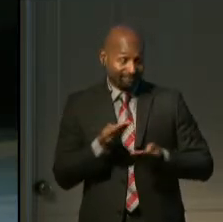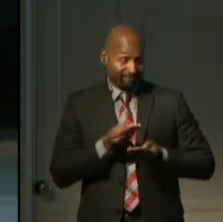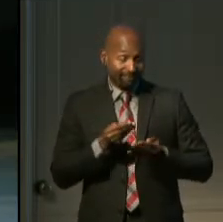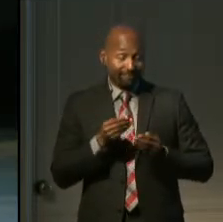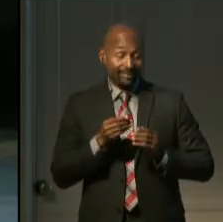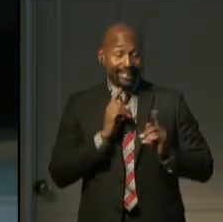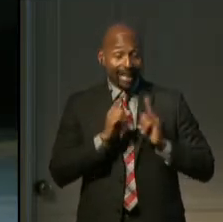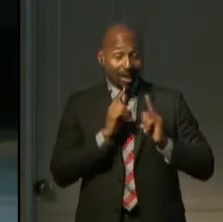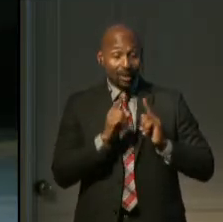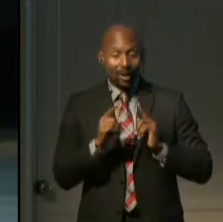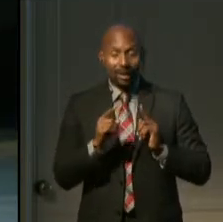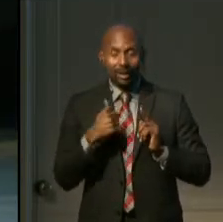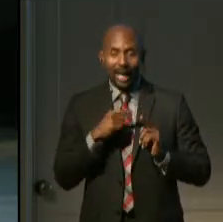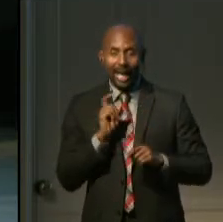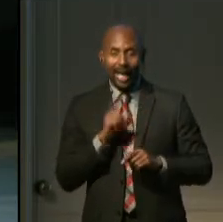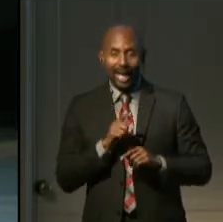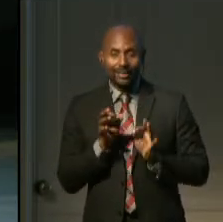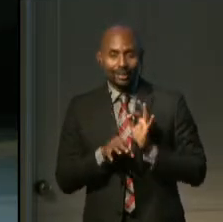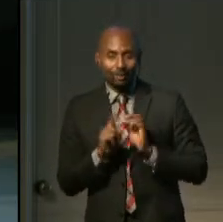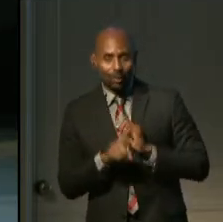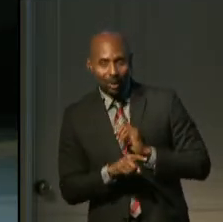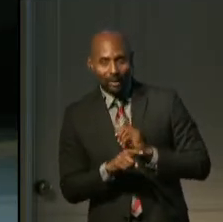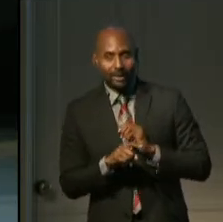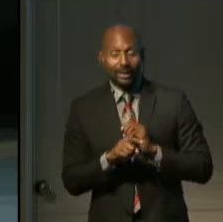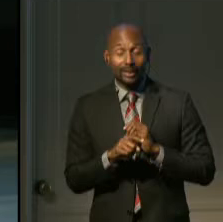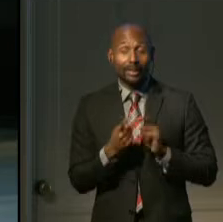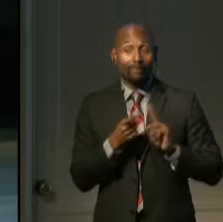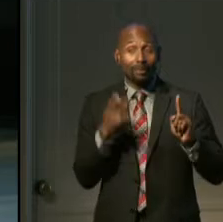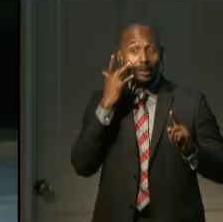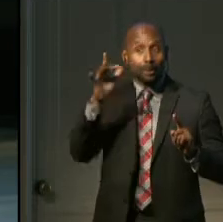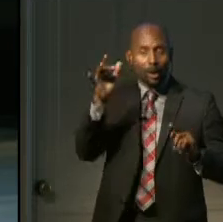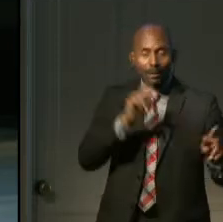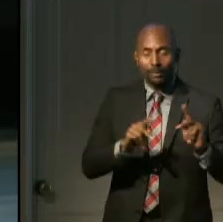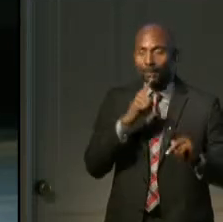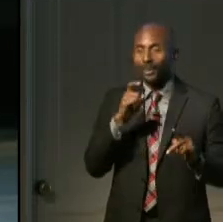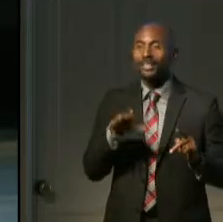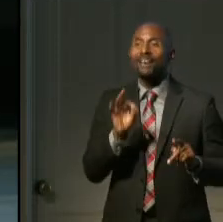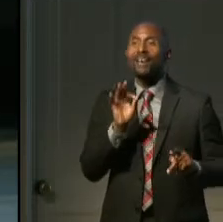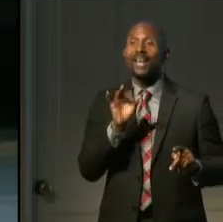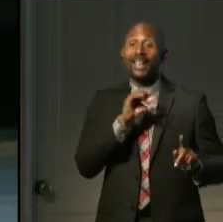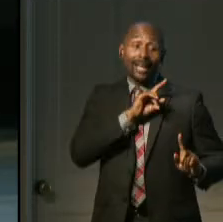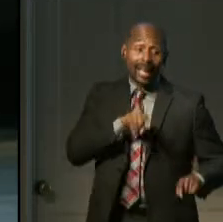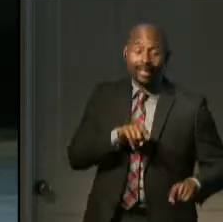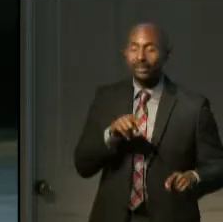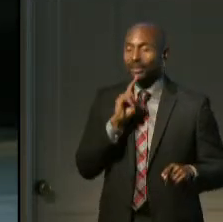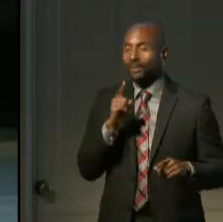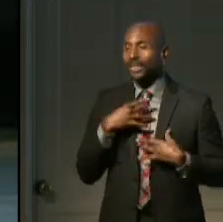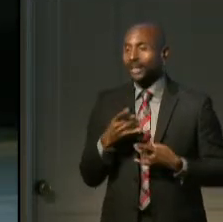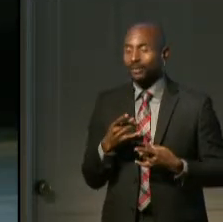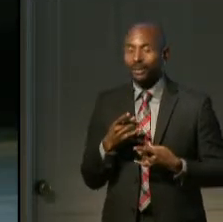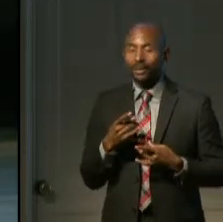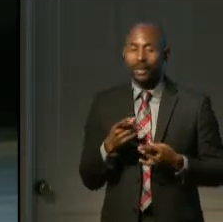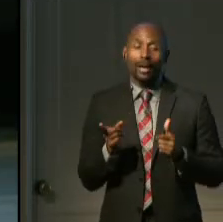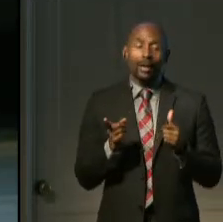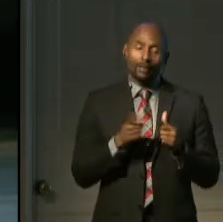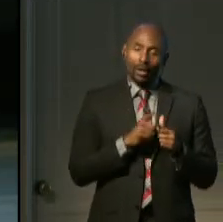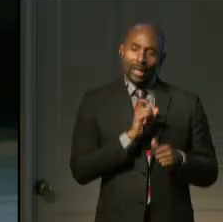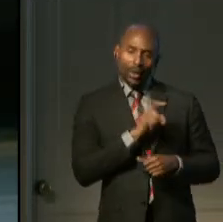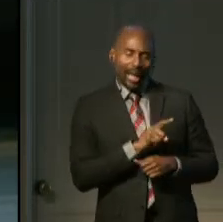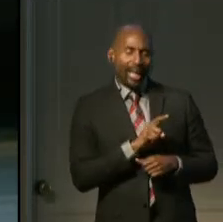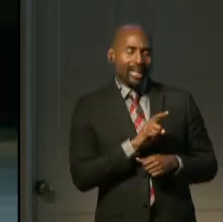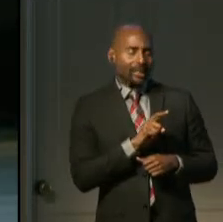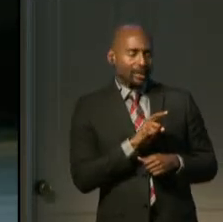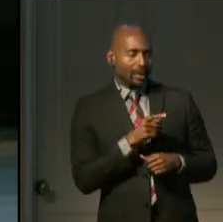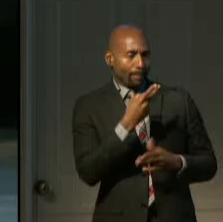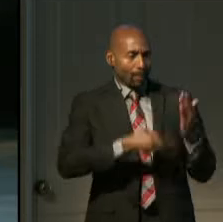very smart people, because I often find the answers are really interesting. So I'd like to start by asking both of you that first question, and I'm